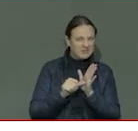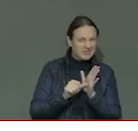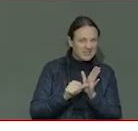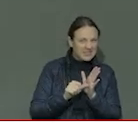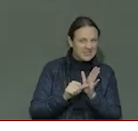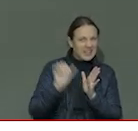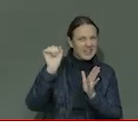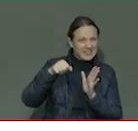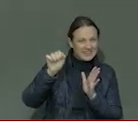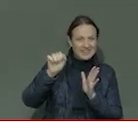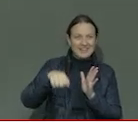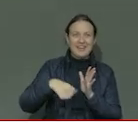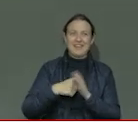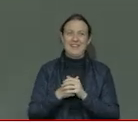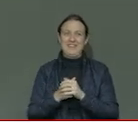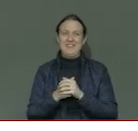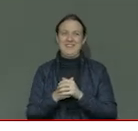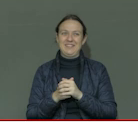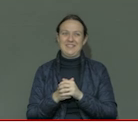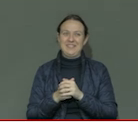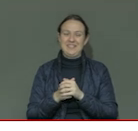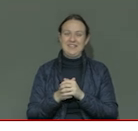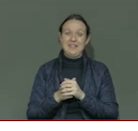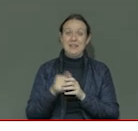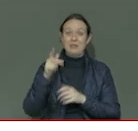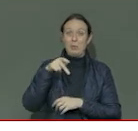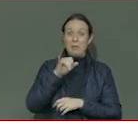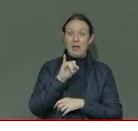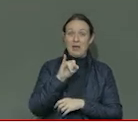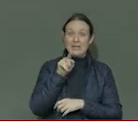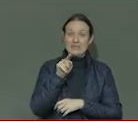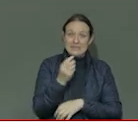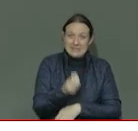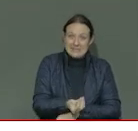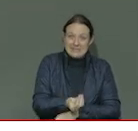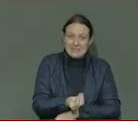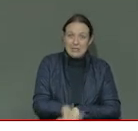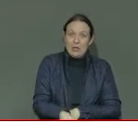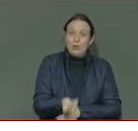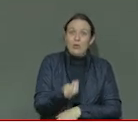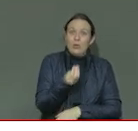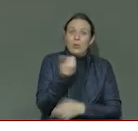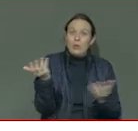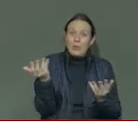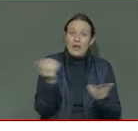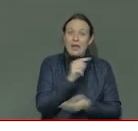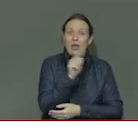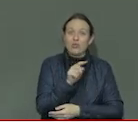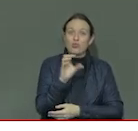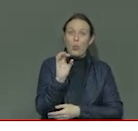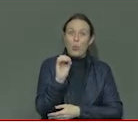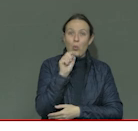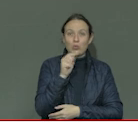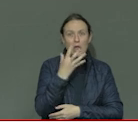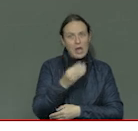Yes, it is, because from the time Pi was a little child, he grew up in the zoo. So he would have